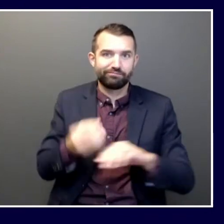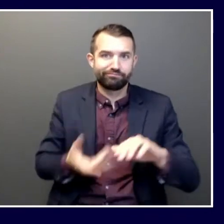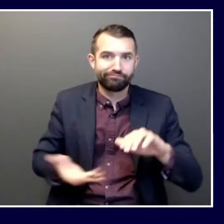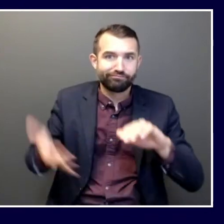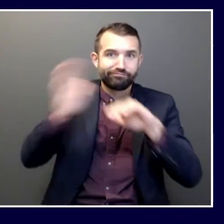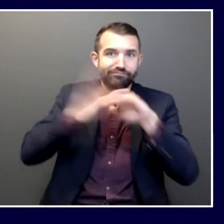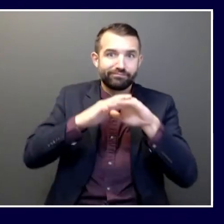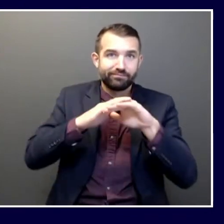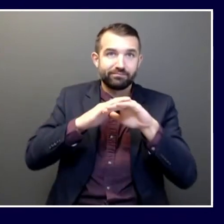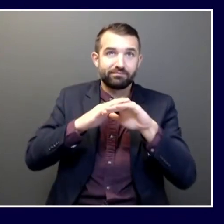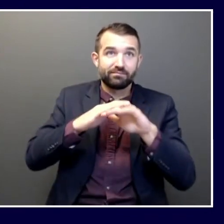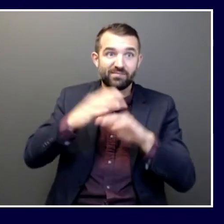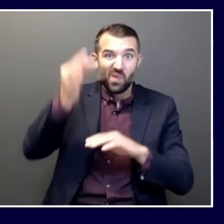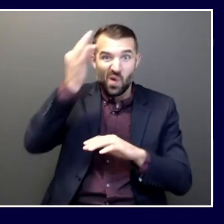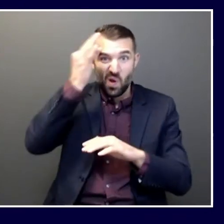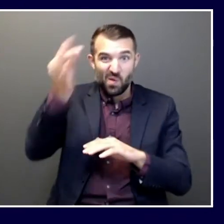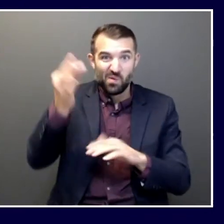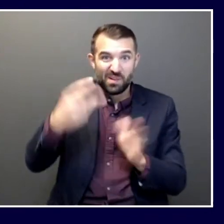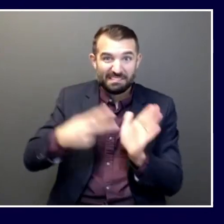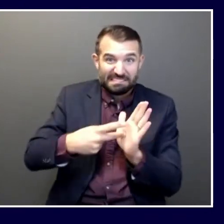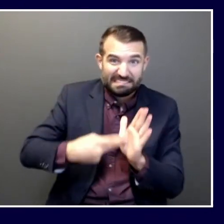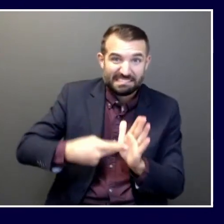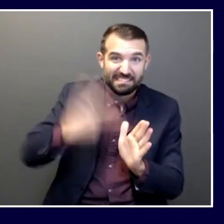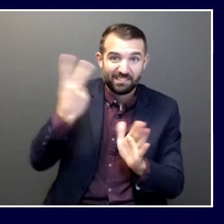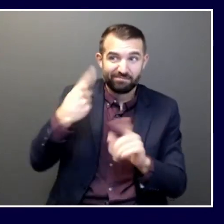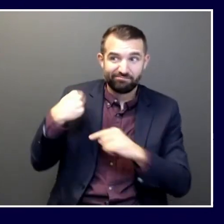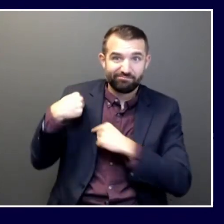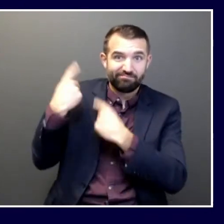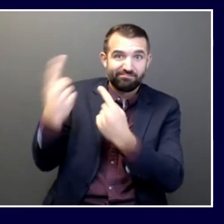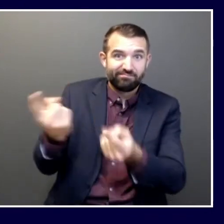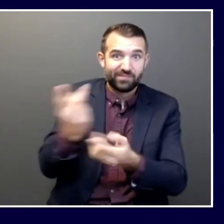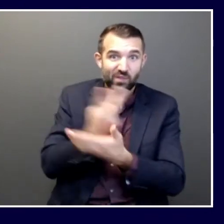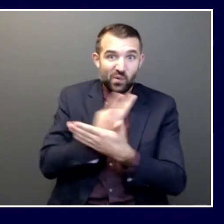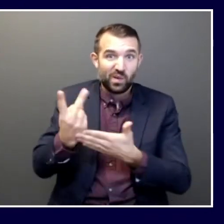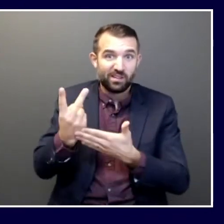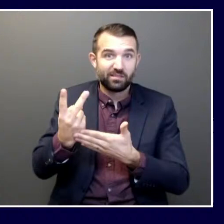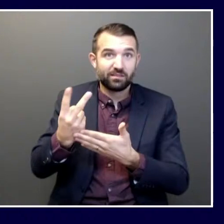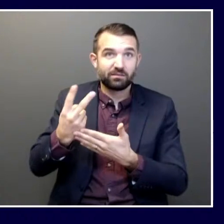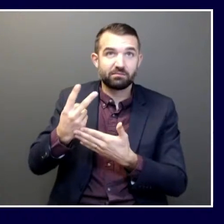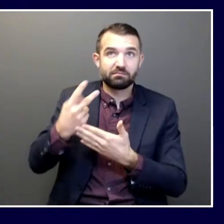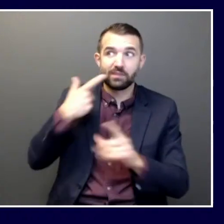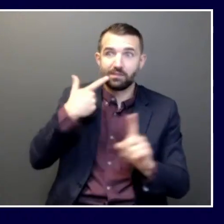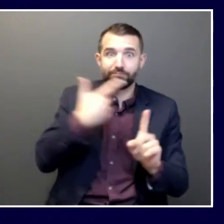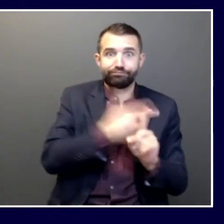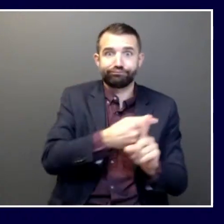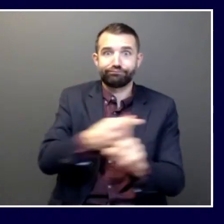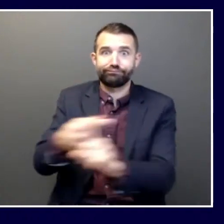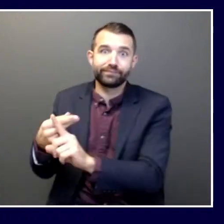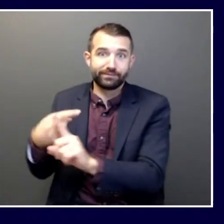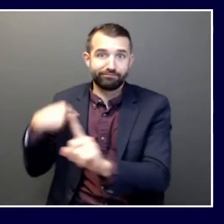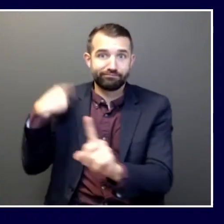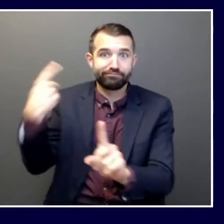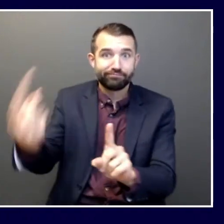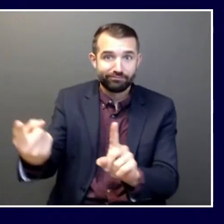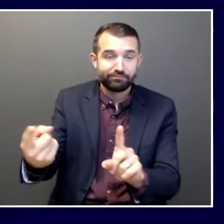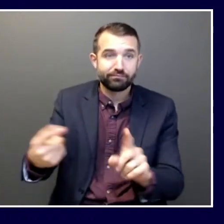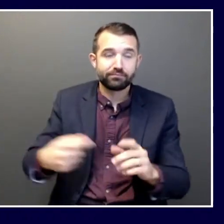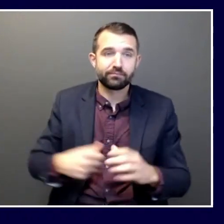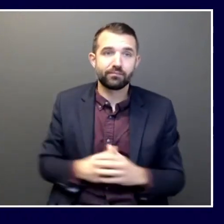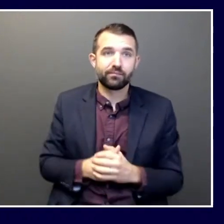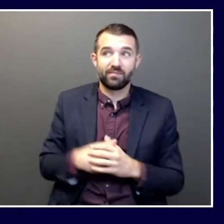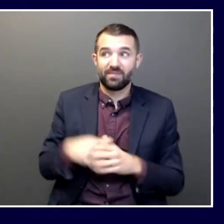doubling just over the past 2 weeks, and a 50% increase over the past 7 days